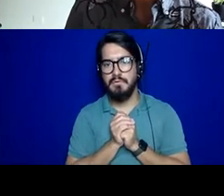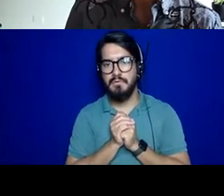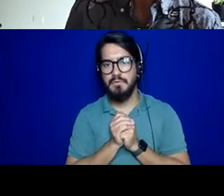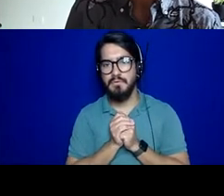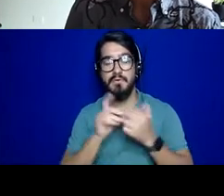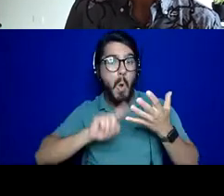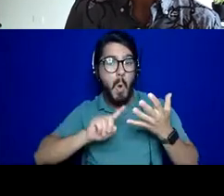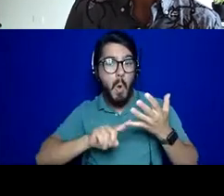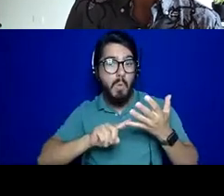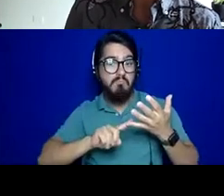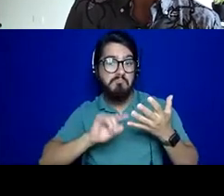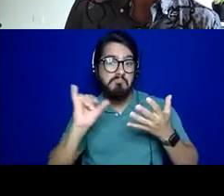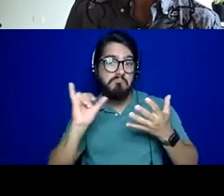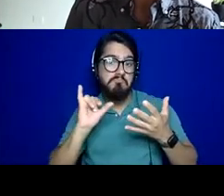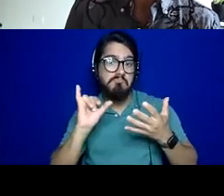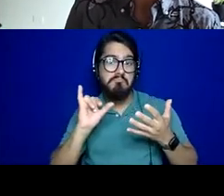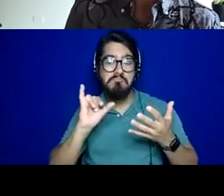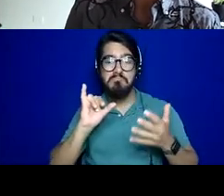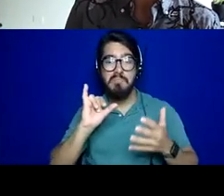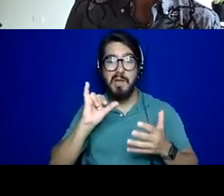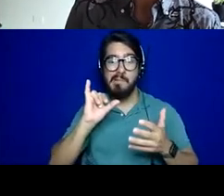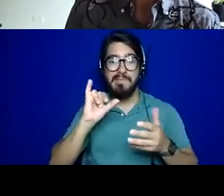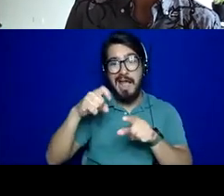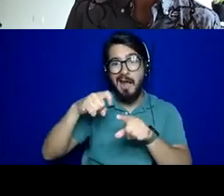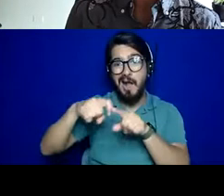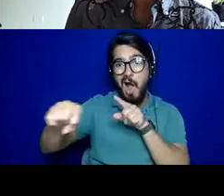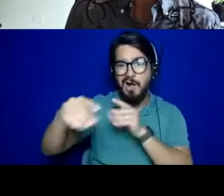Or it might be things like call logs.